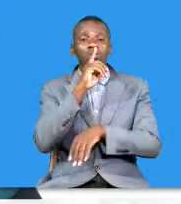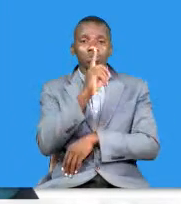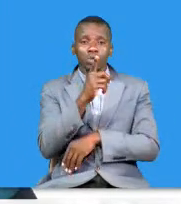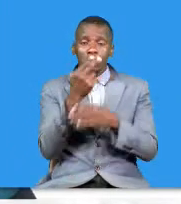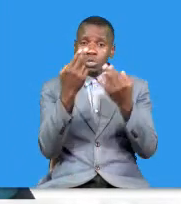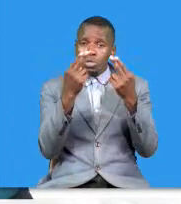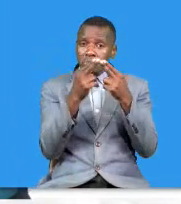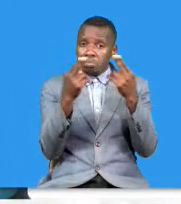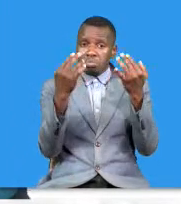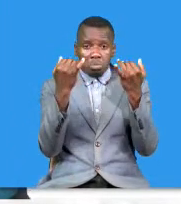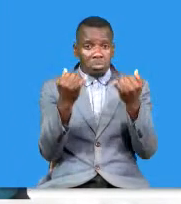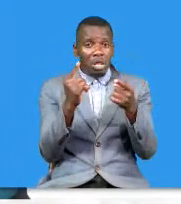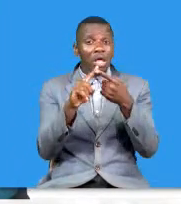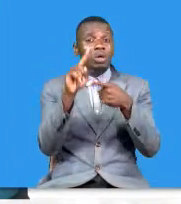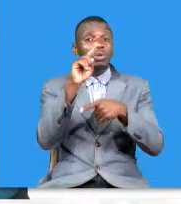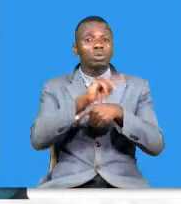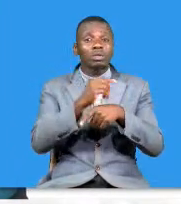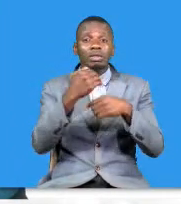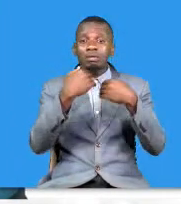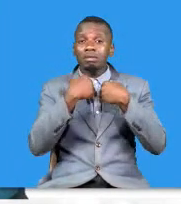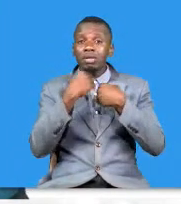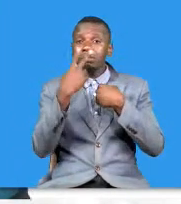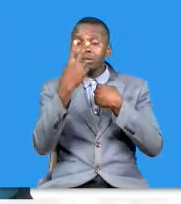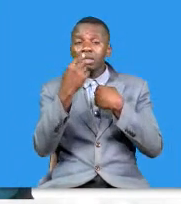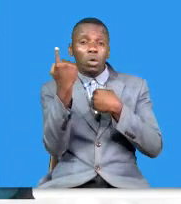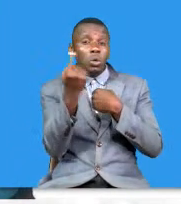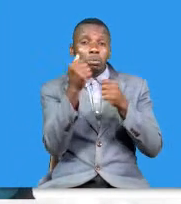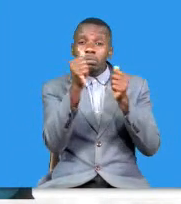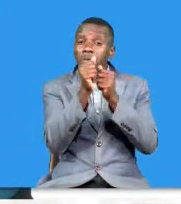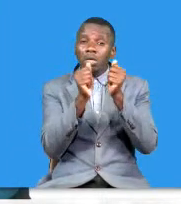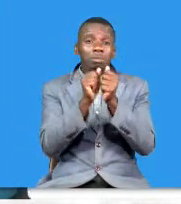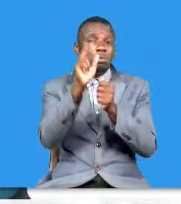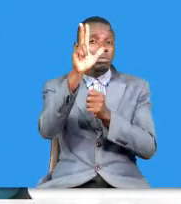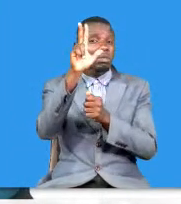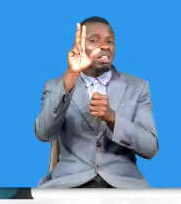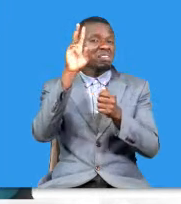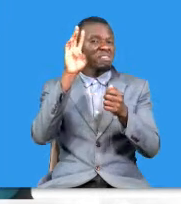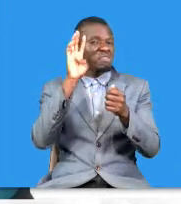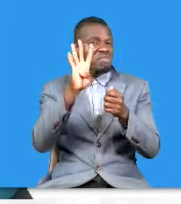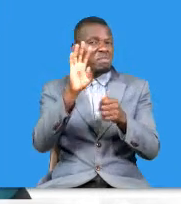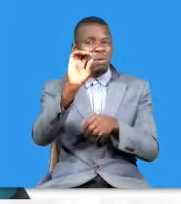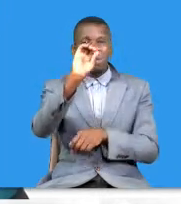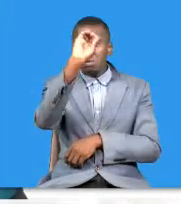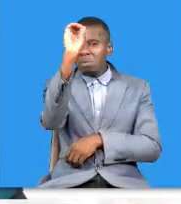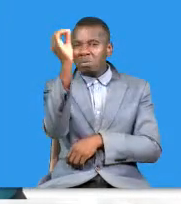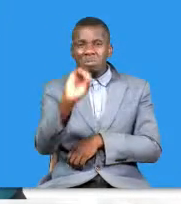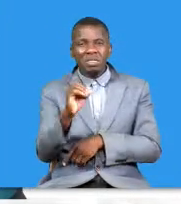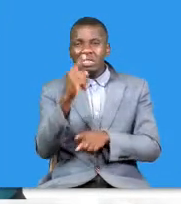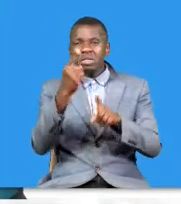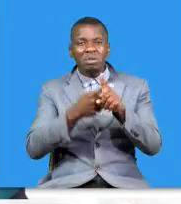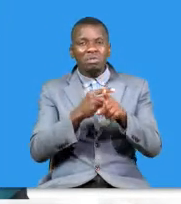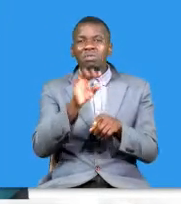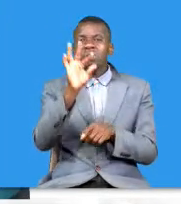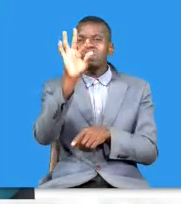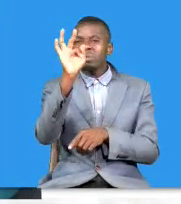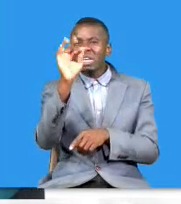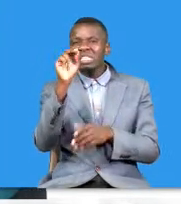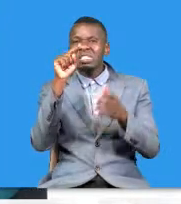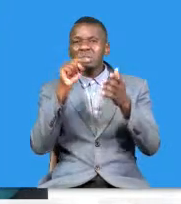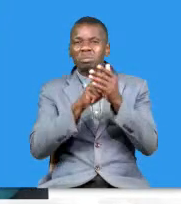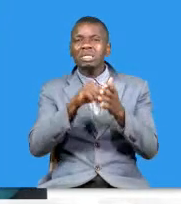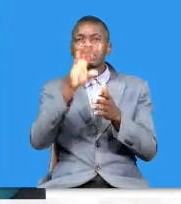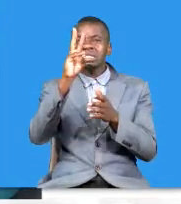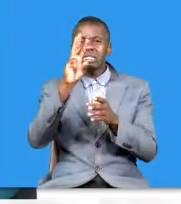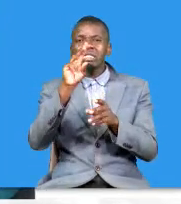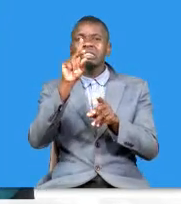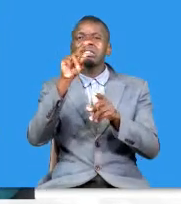date, only about 34% out of our population, over 19.6 million people, have access